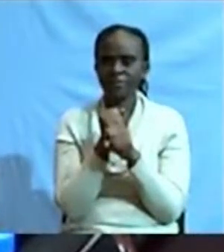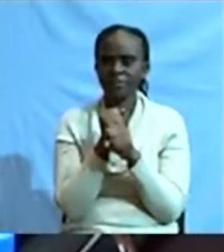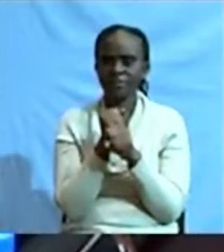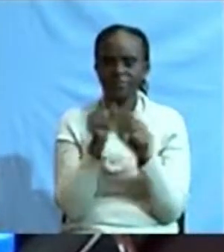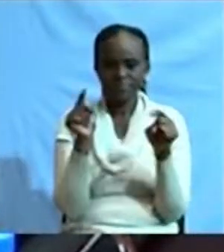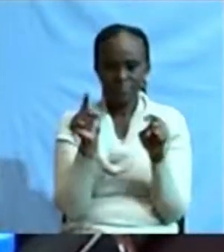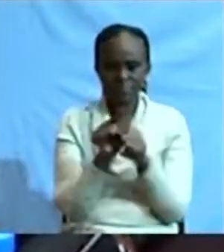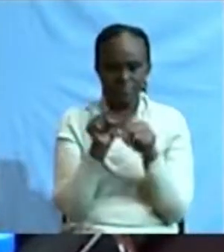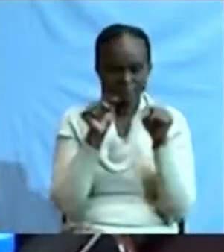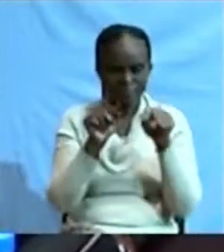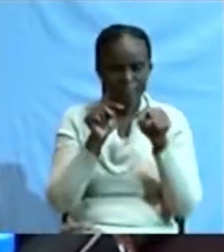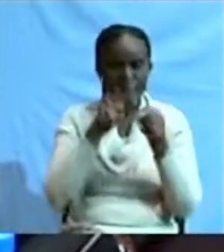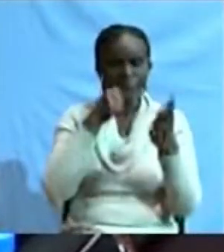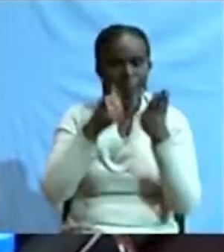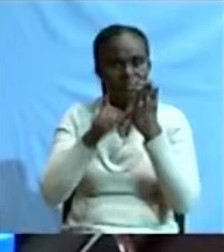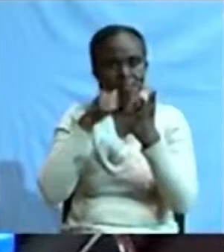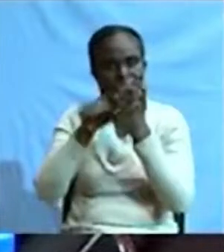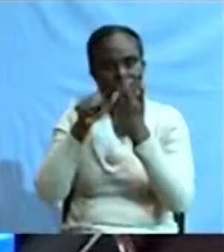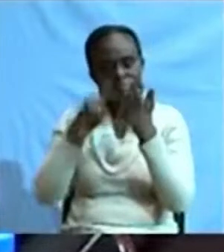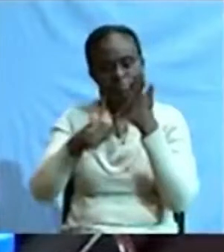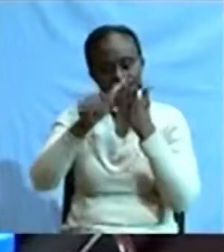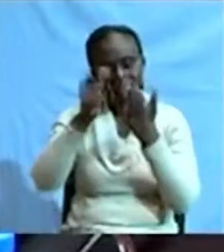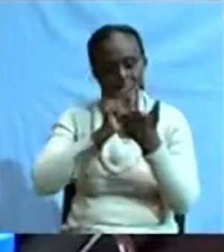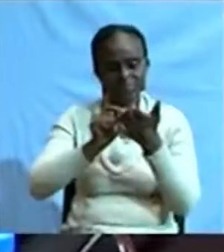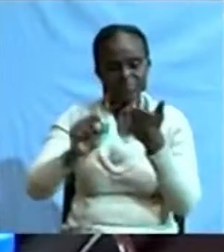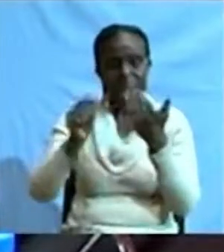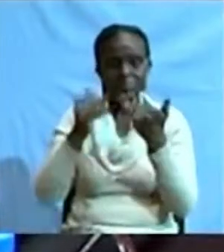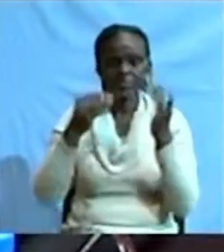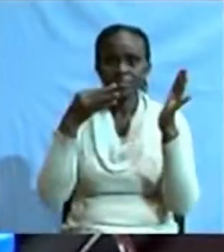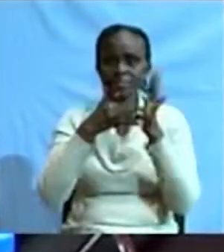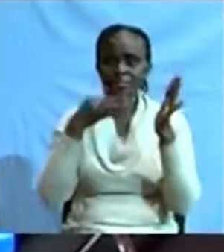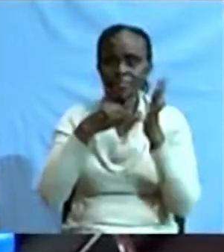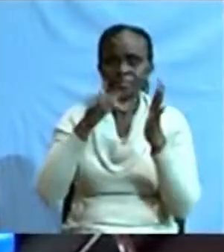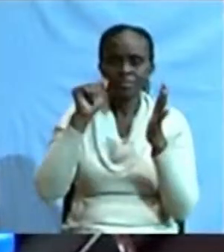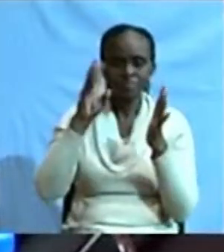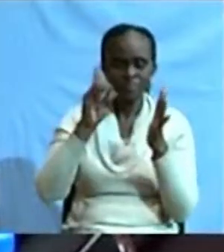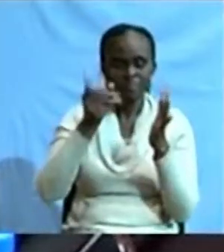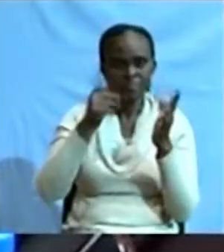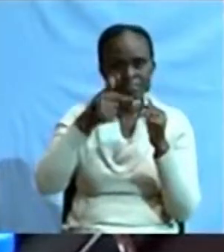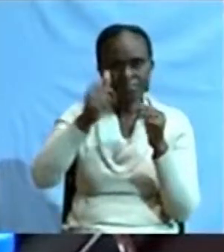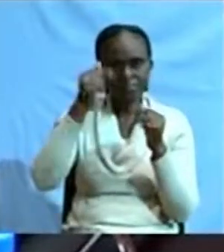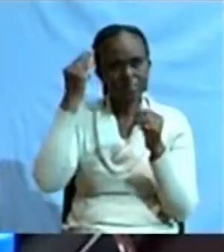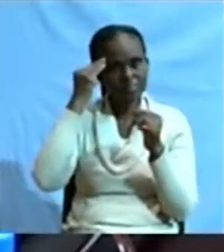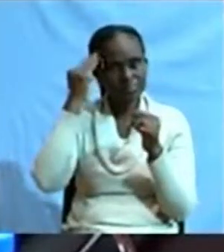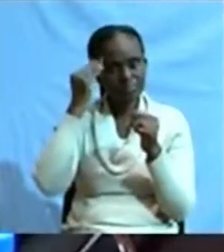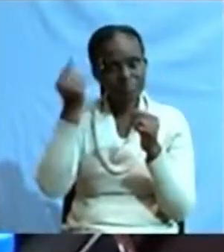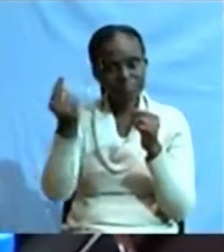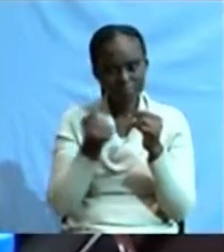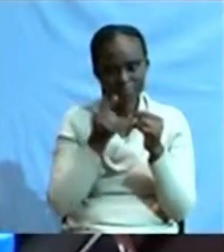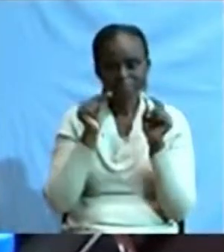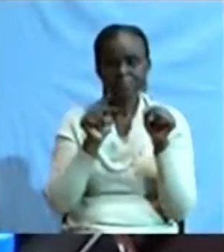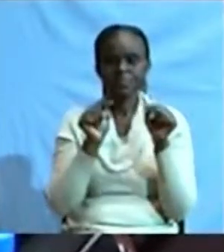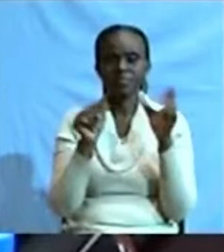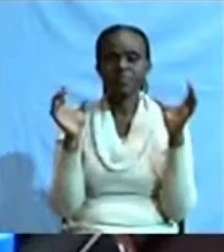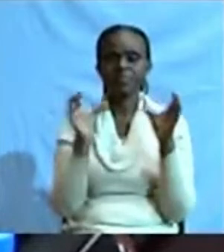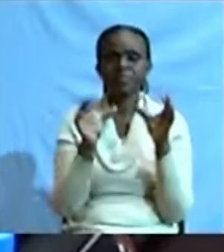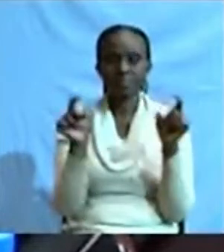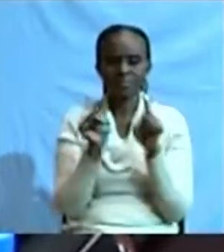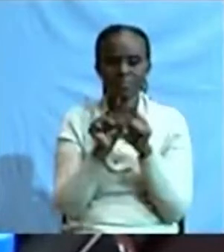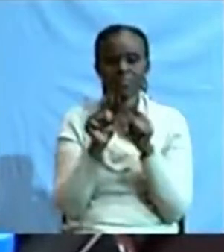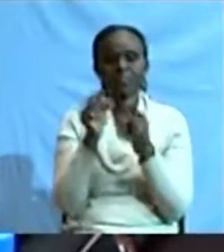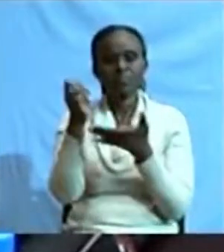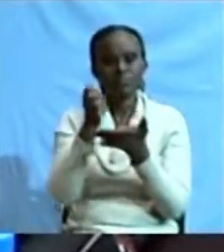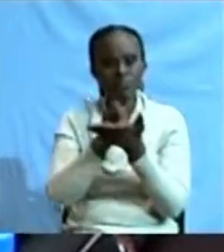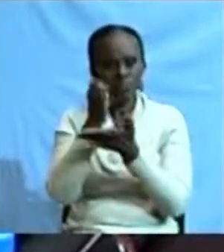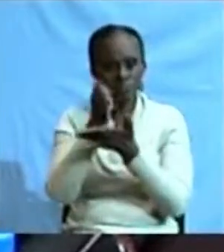And this is the letter that you are writing now on February 16th, when you knew that you are coming to this committee, engaging the